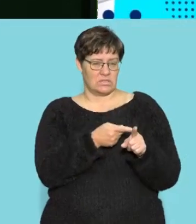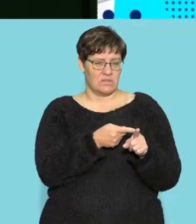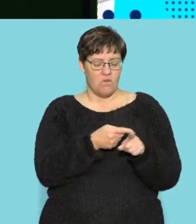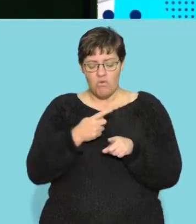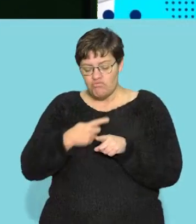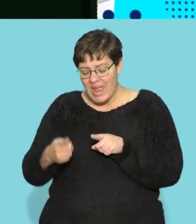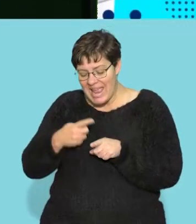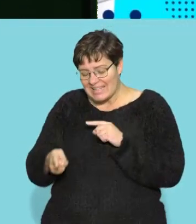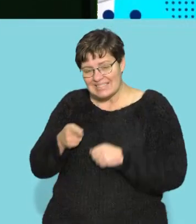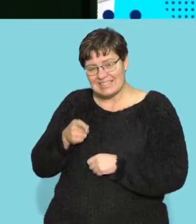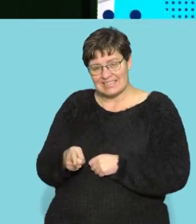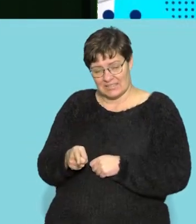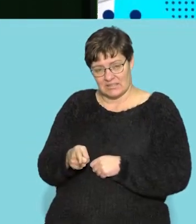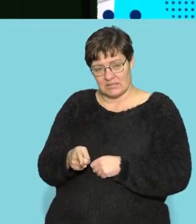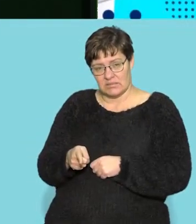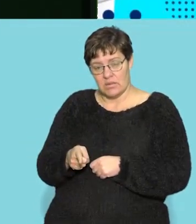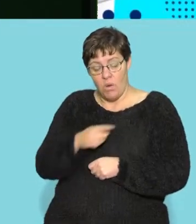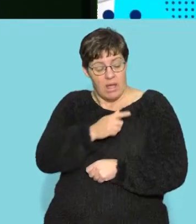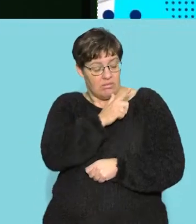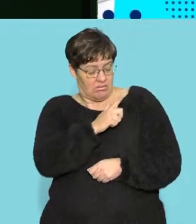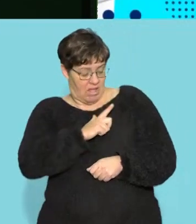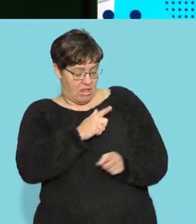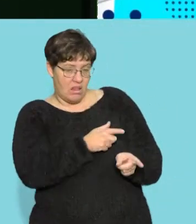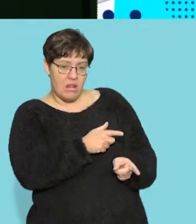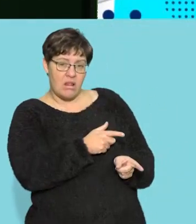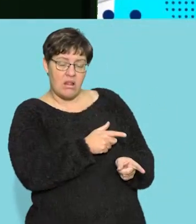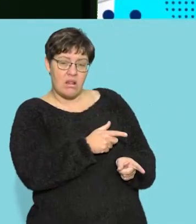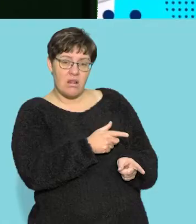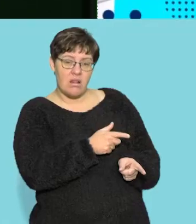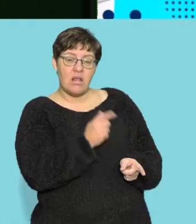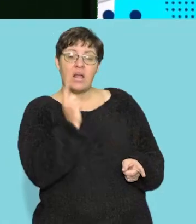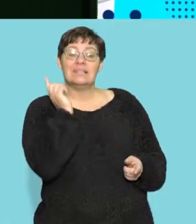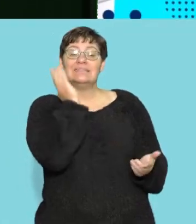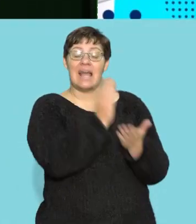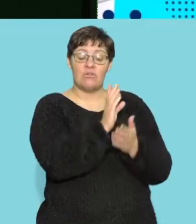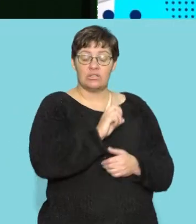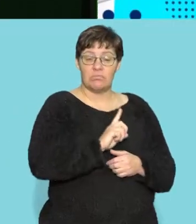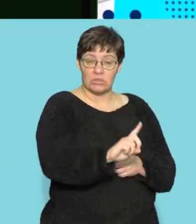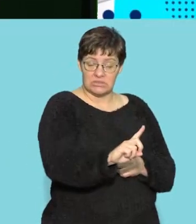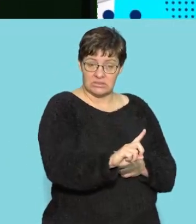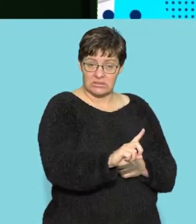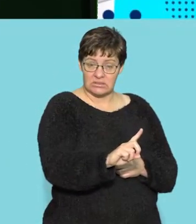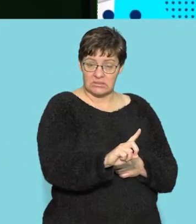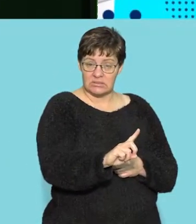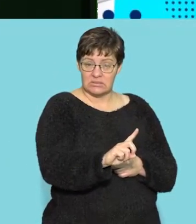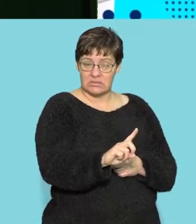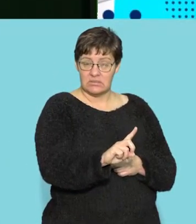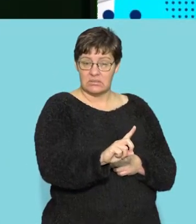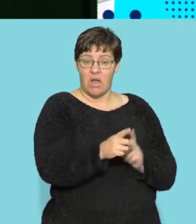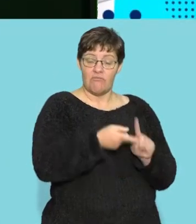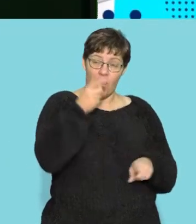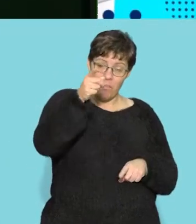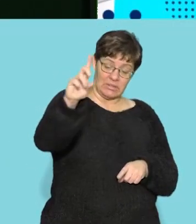my rent figure, because they only told me that the rent, there was a direct deposit from